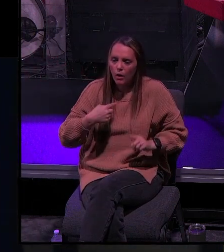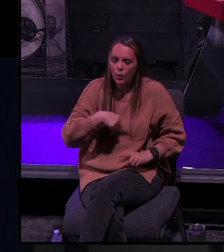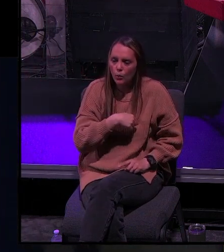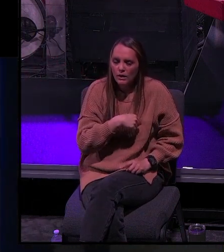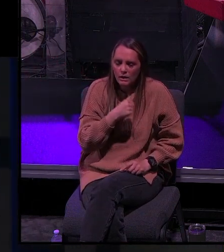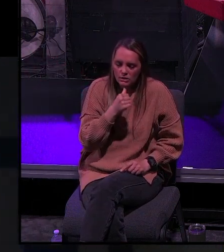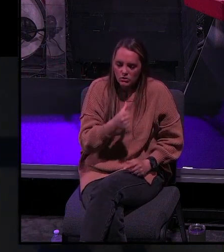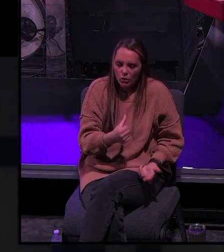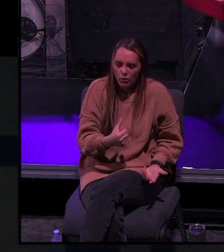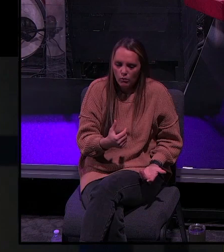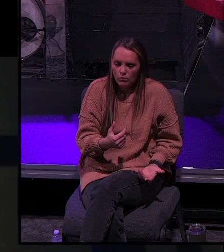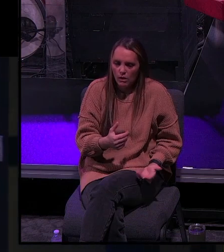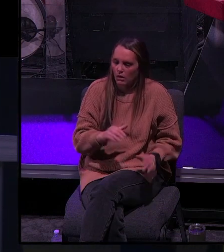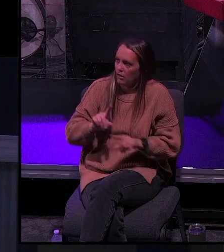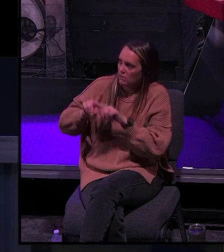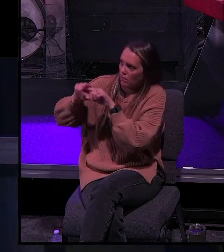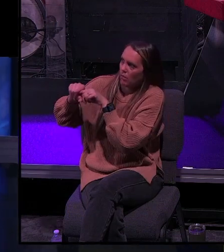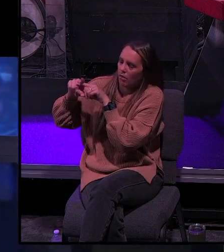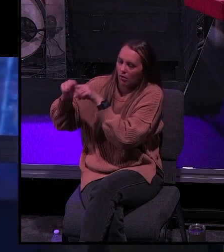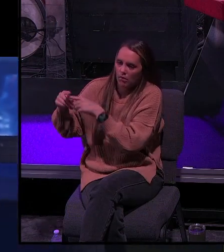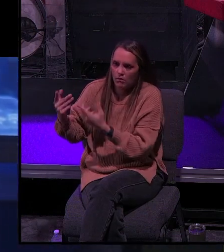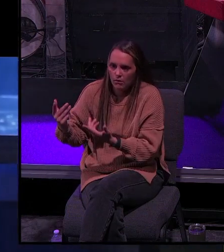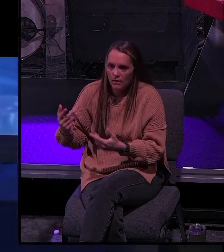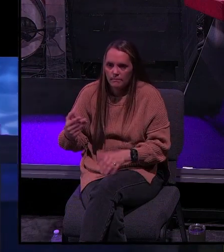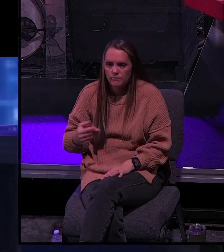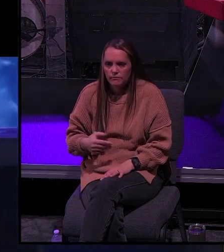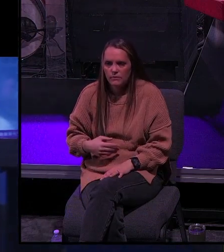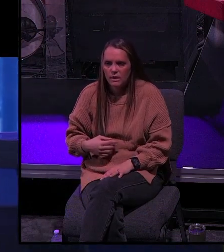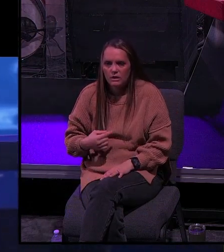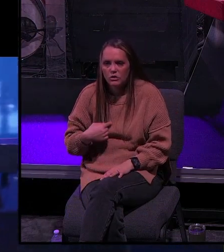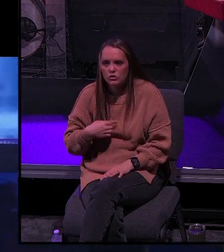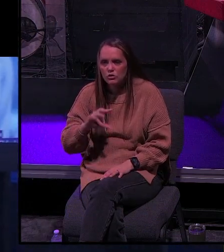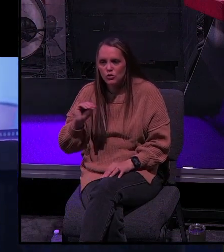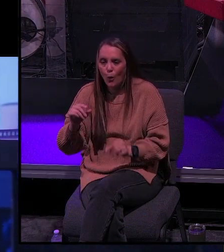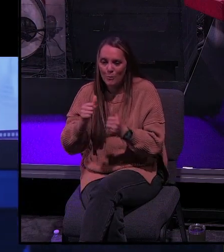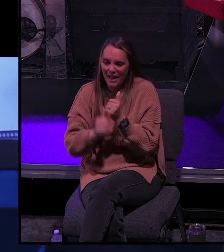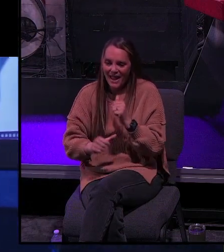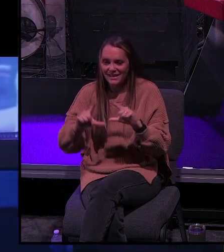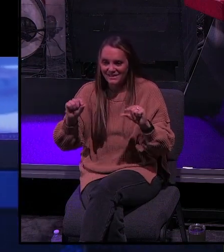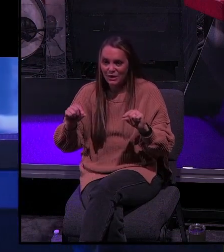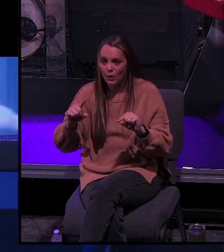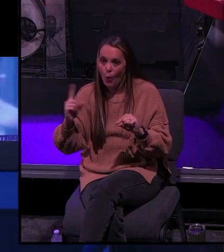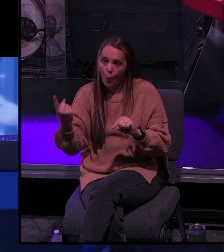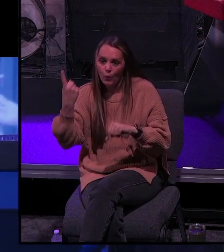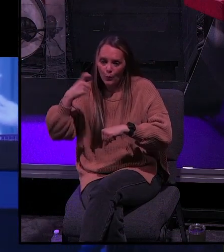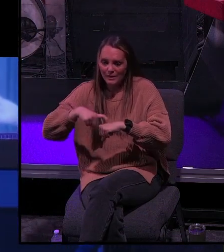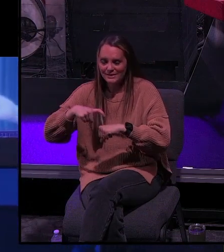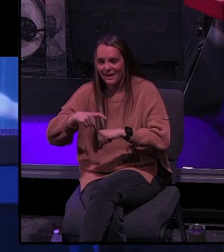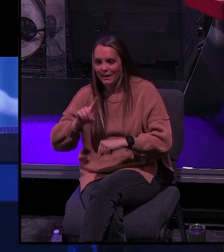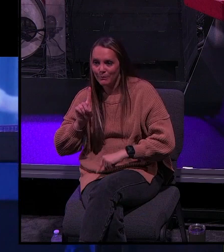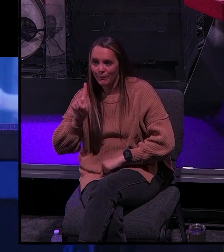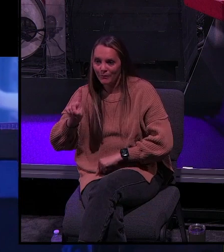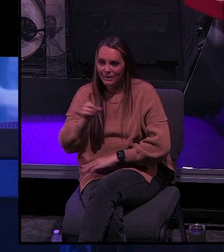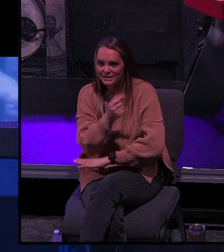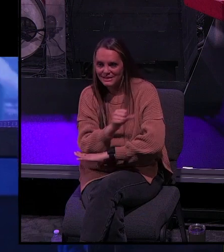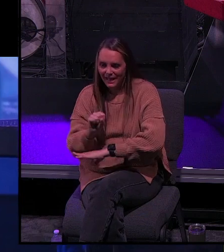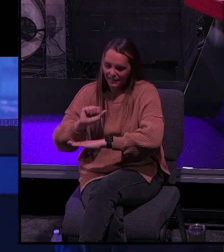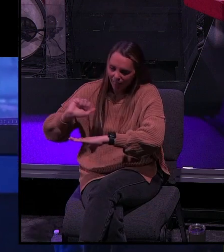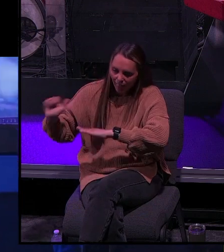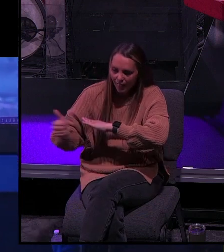we're children. There's no backstage pass. There's no secret access.